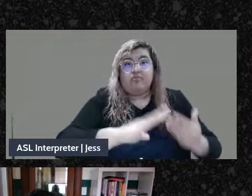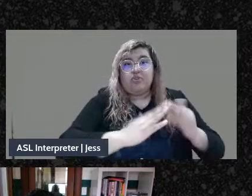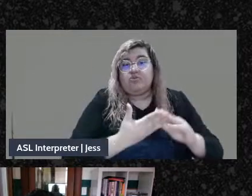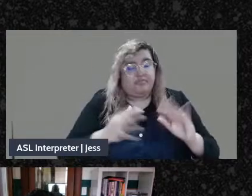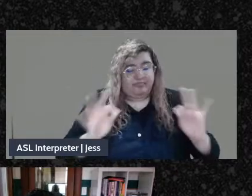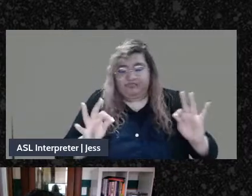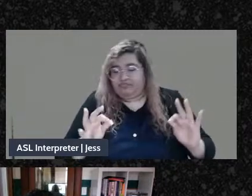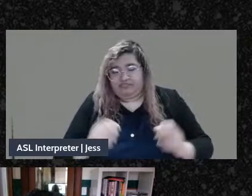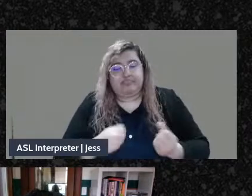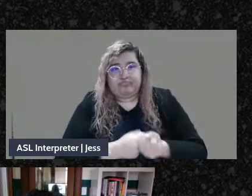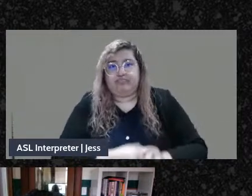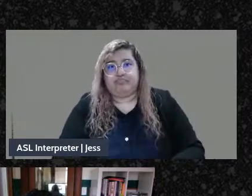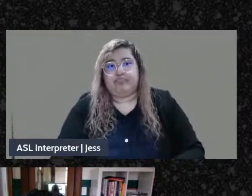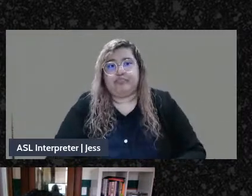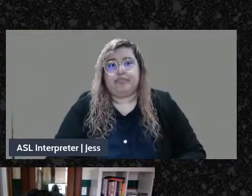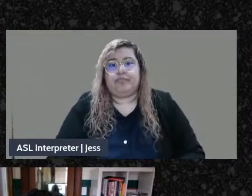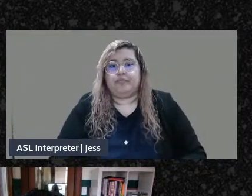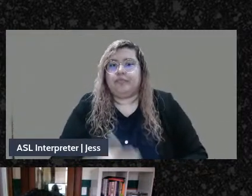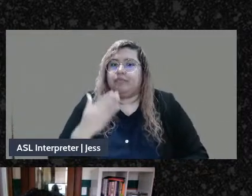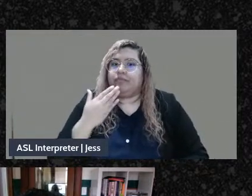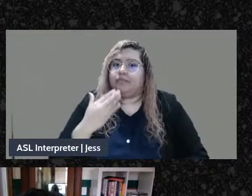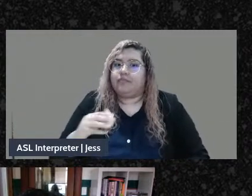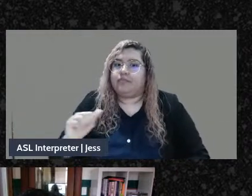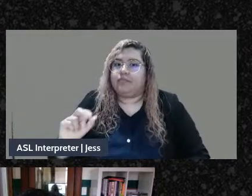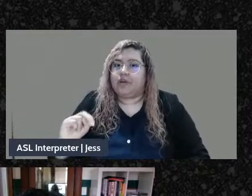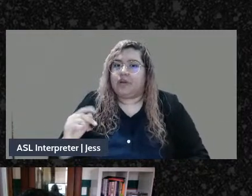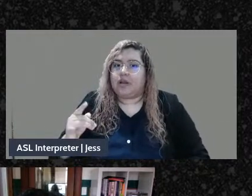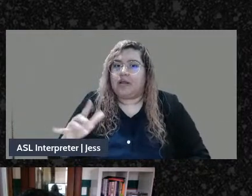Thank you so much, Angelica. Andrea, you want to dive in?